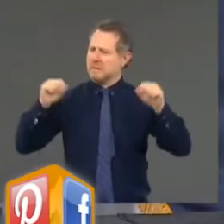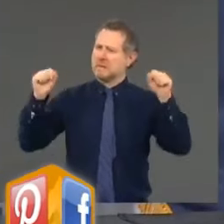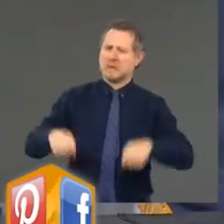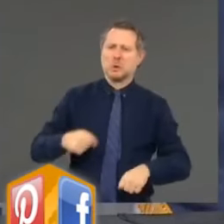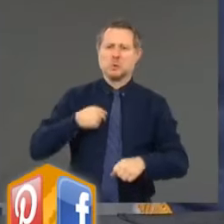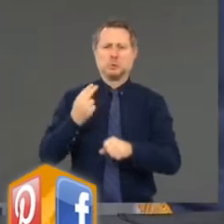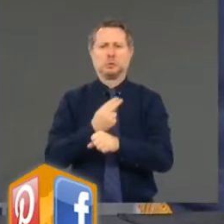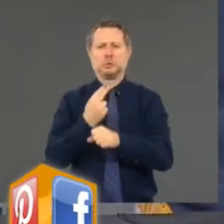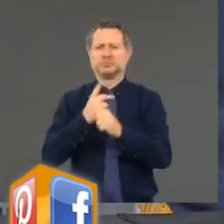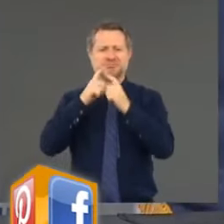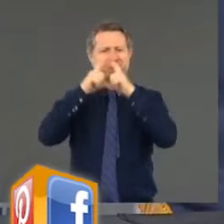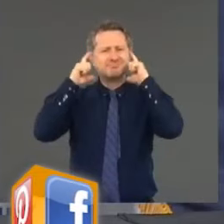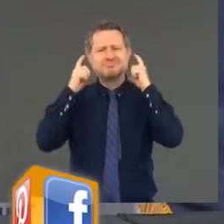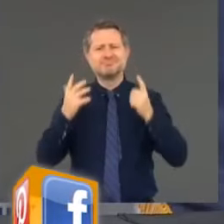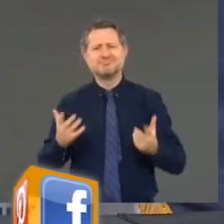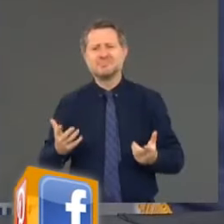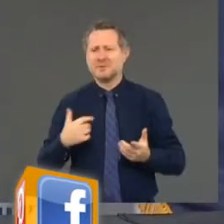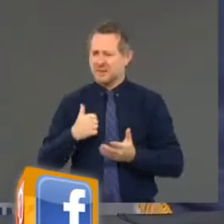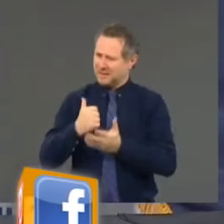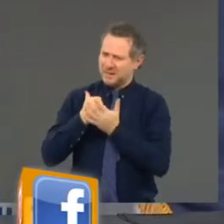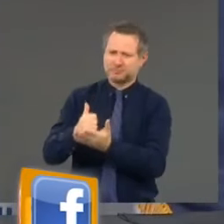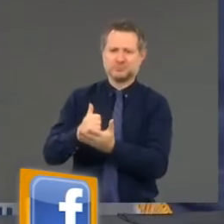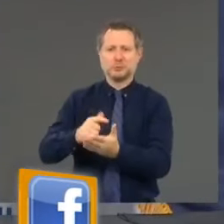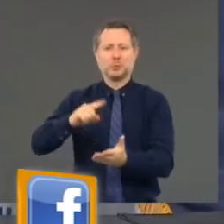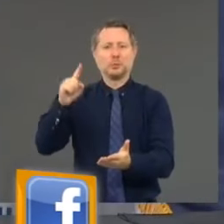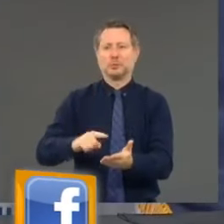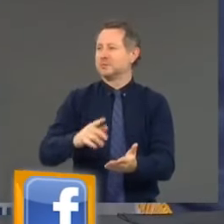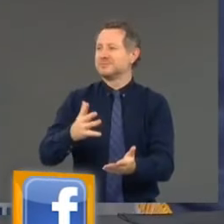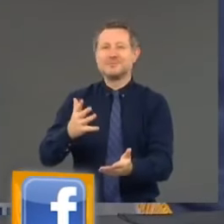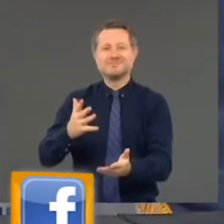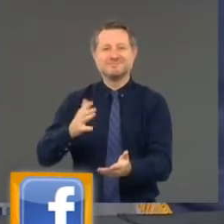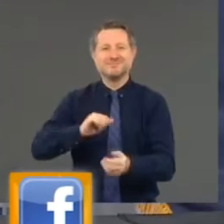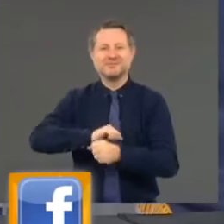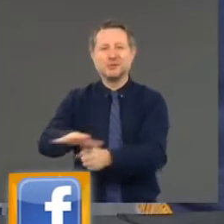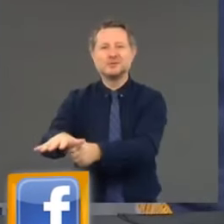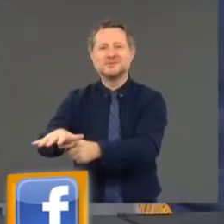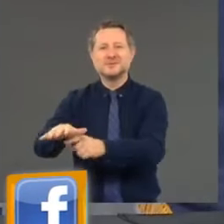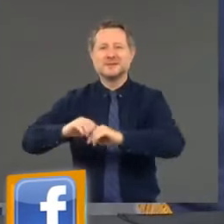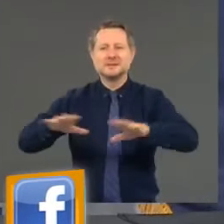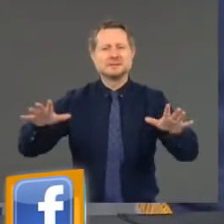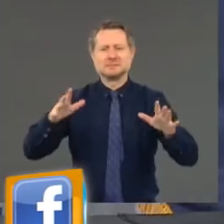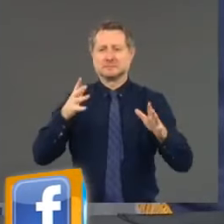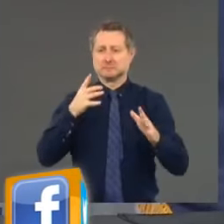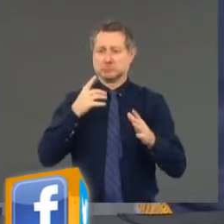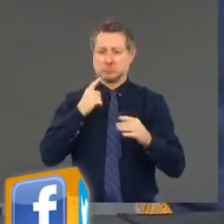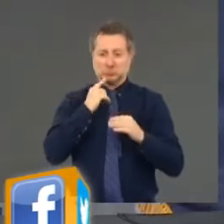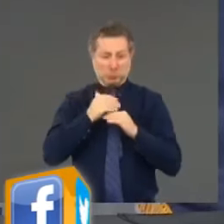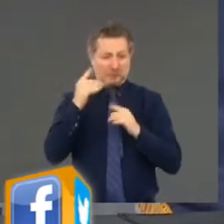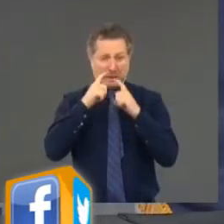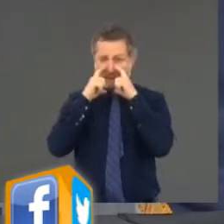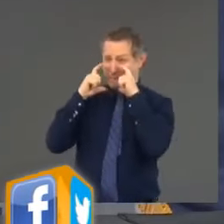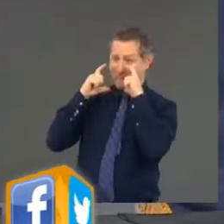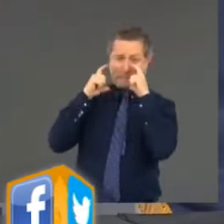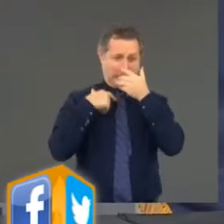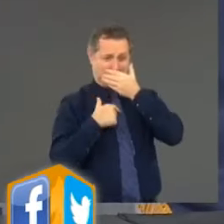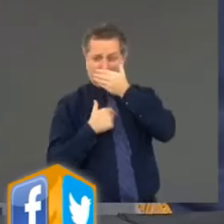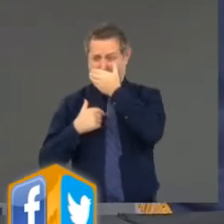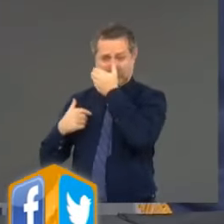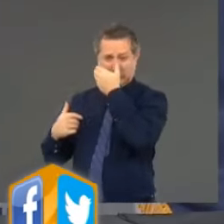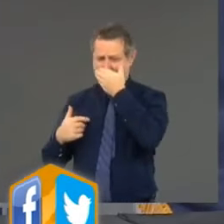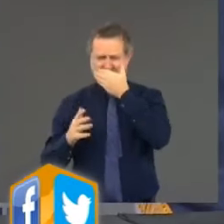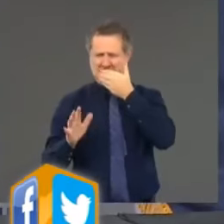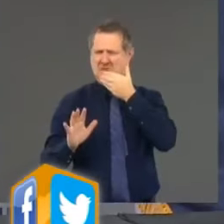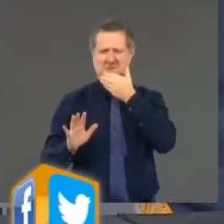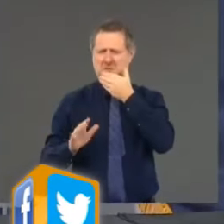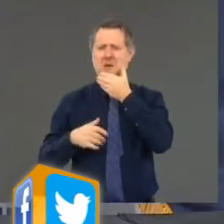infections. It's not overly intrusive. It's not overly invasive. You can make a fashion statement. I picked